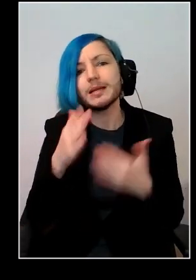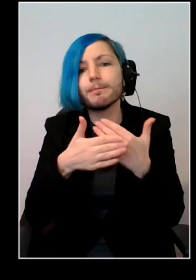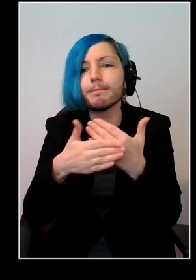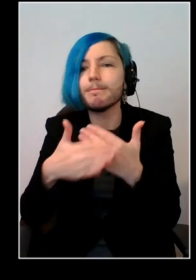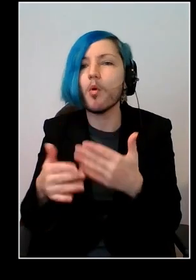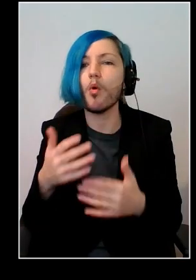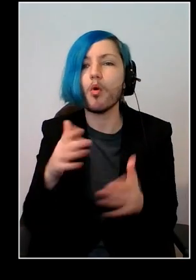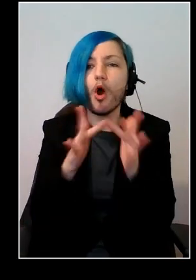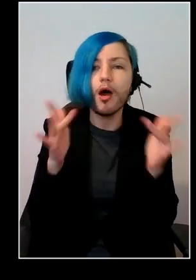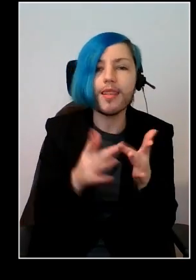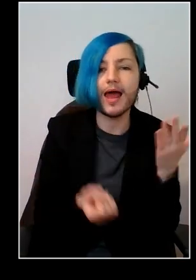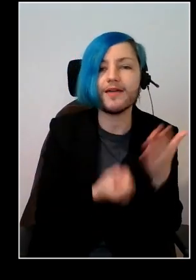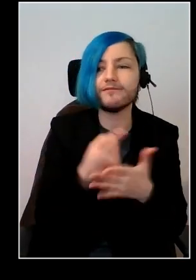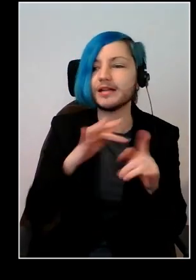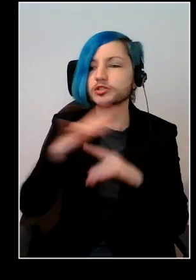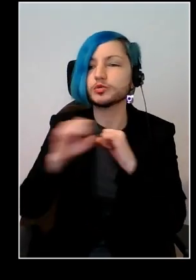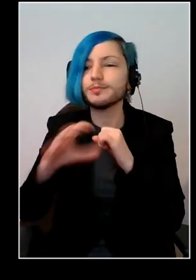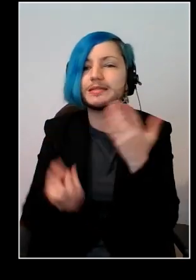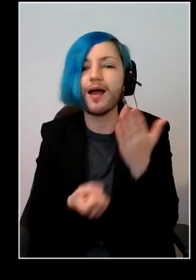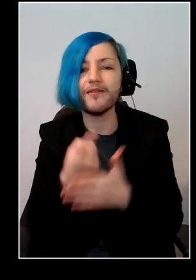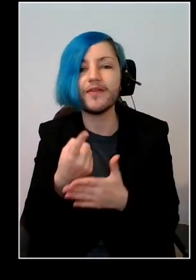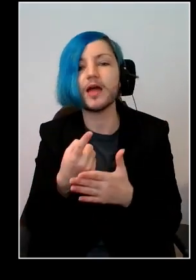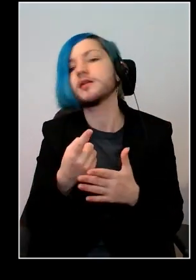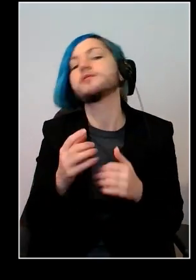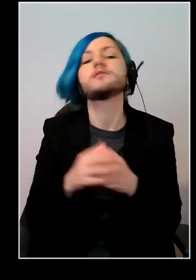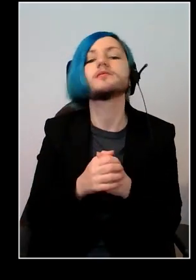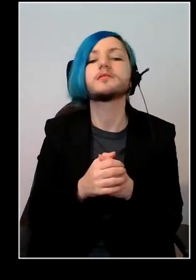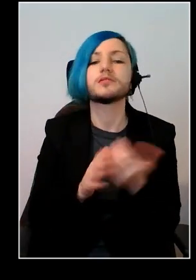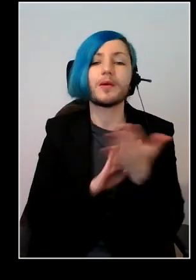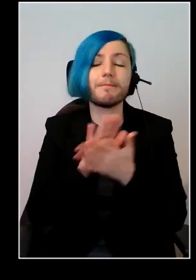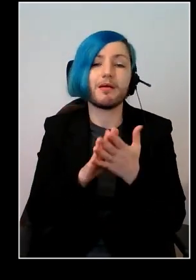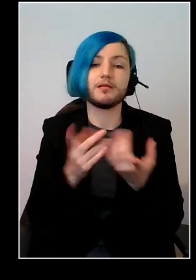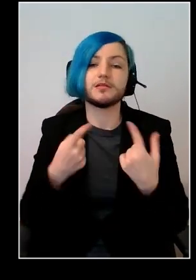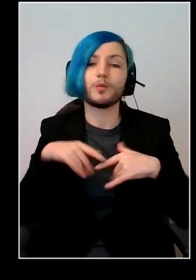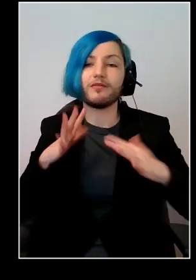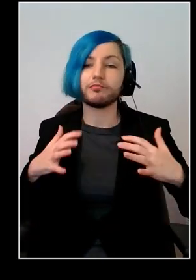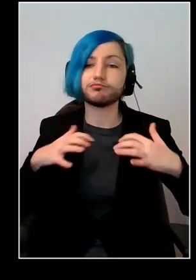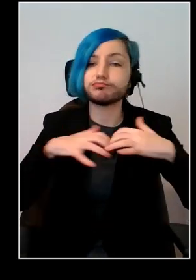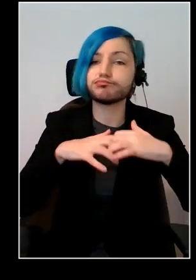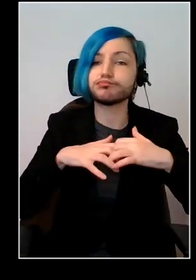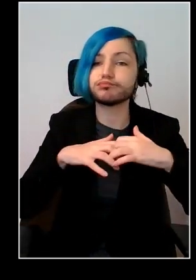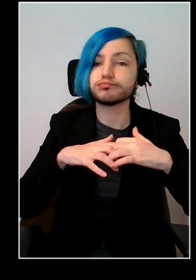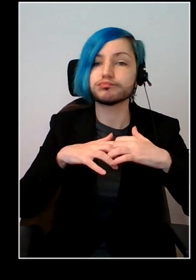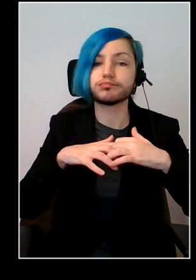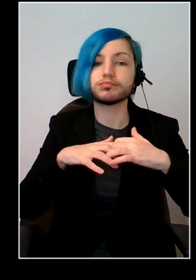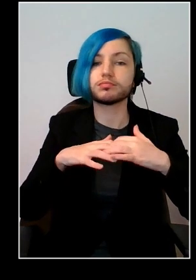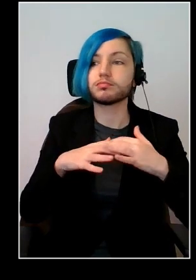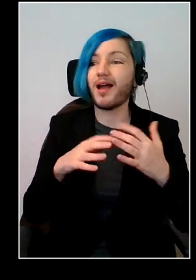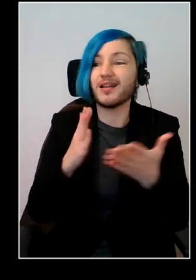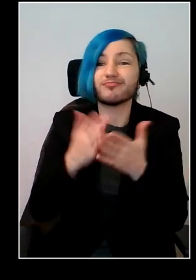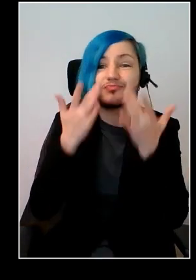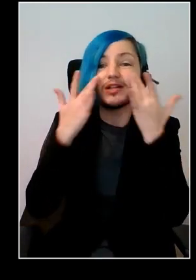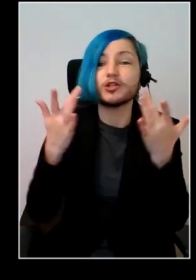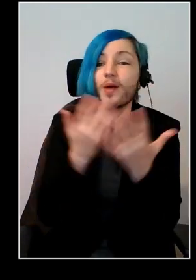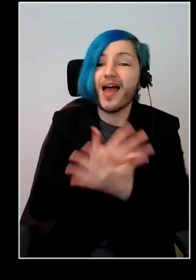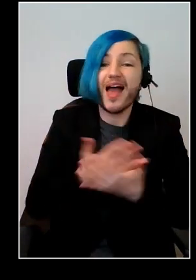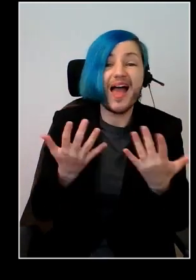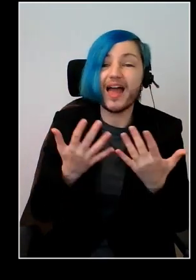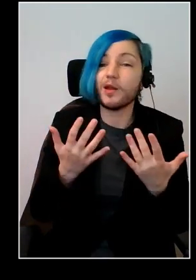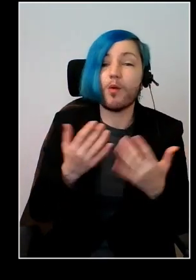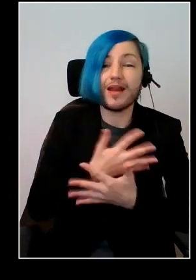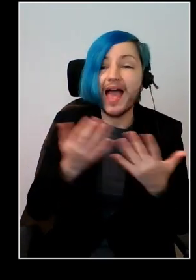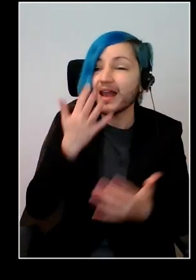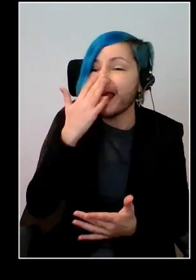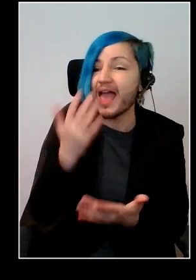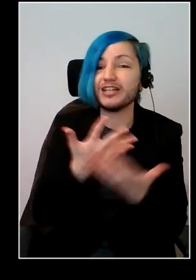events, social media events, which has nicely integrated us into the fact that apprentices can be anyone at any age now and at any stage